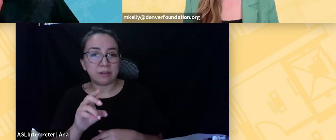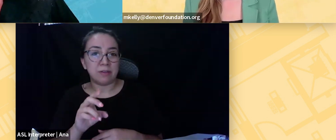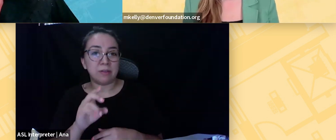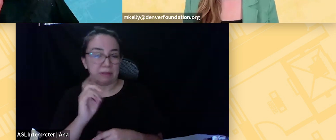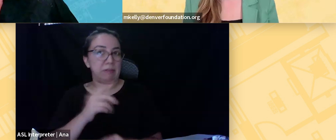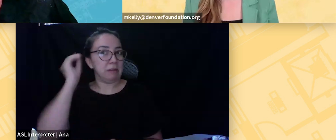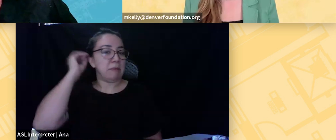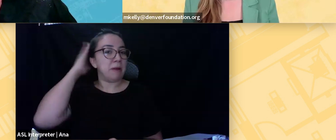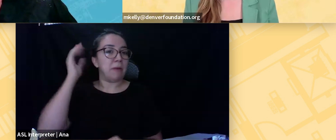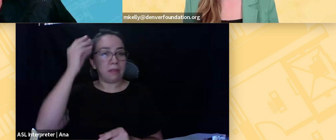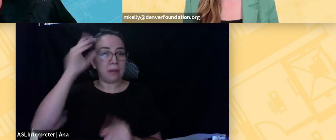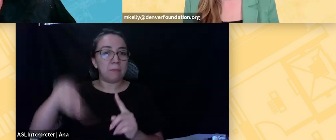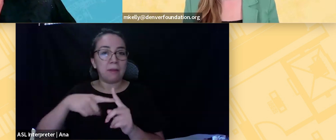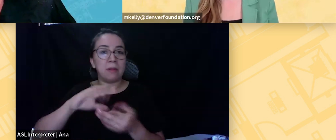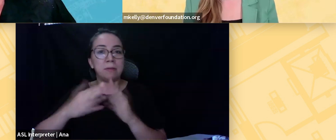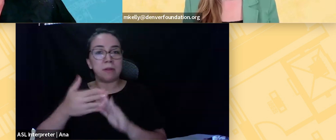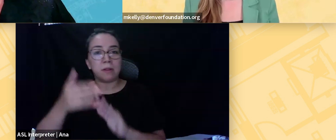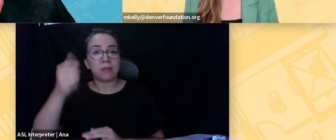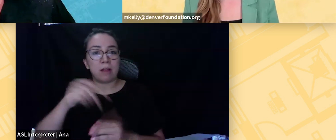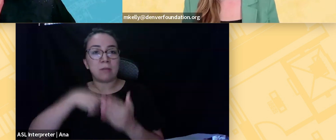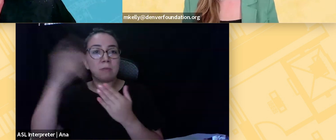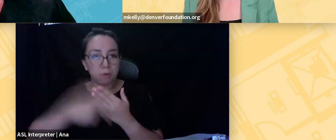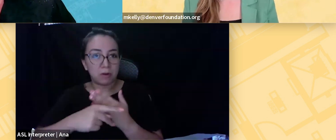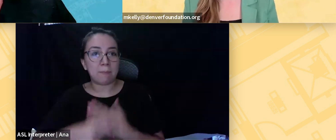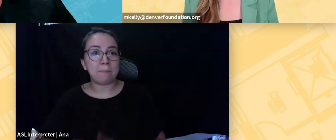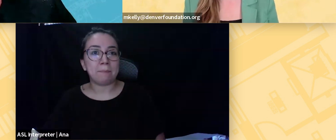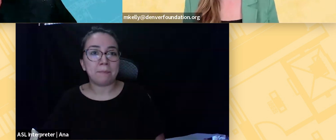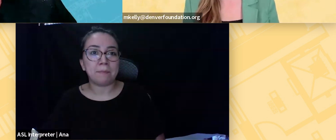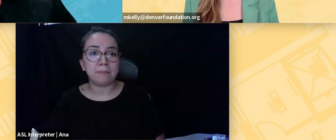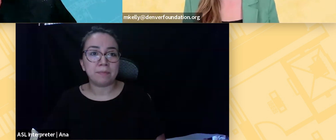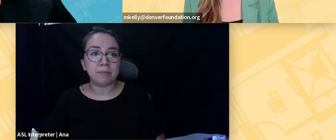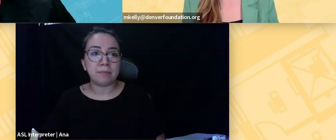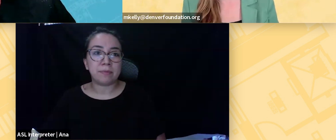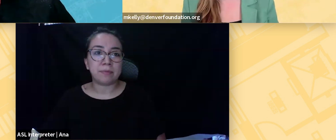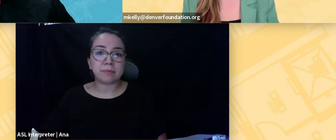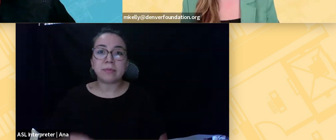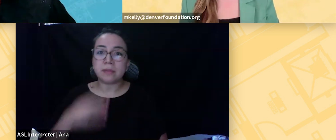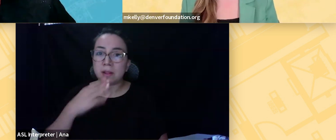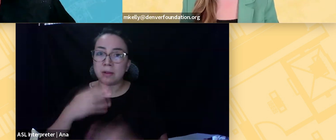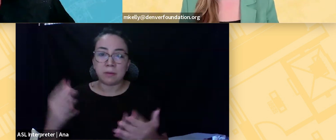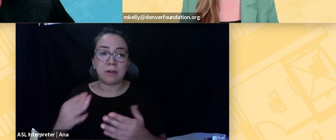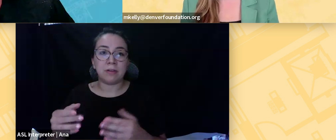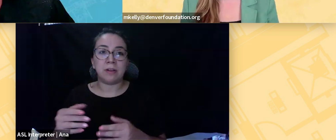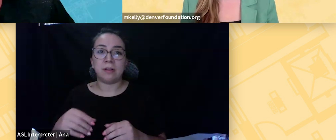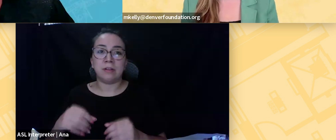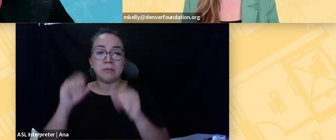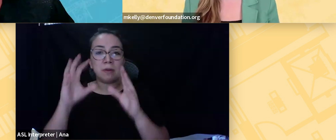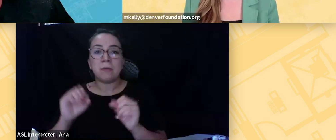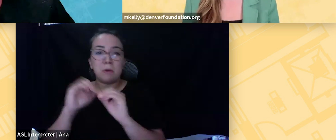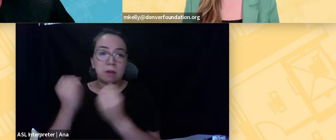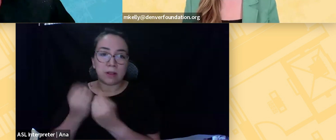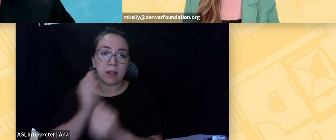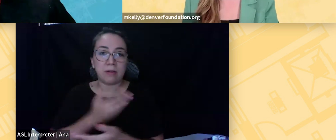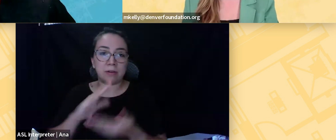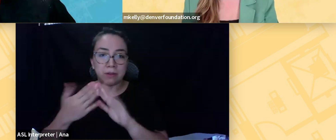when we think about the community grants program. Yeah, thank you for that, Desa. So many incredible organizations in our community doing